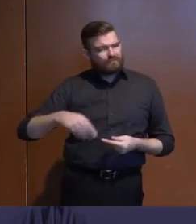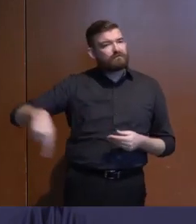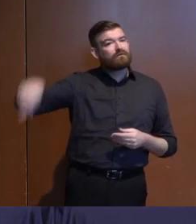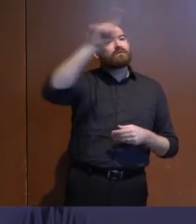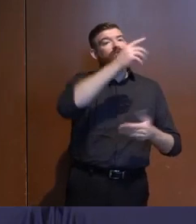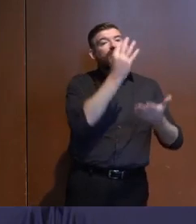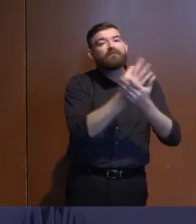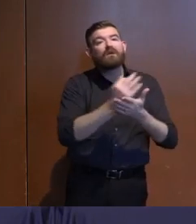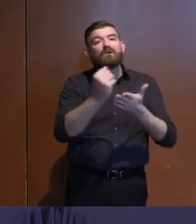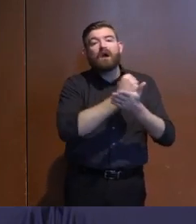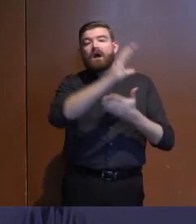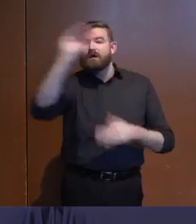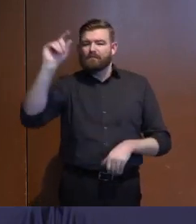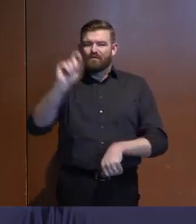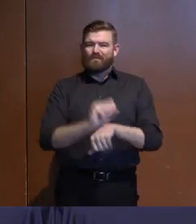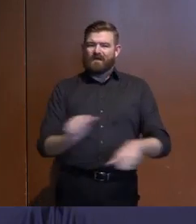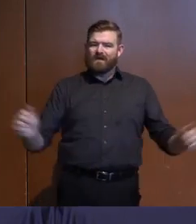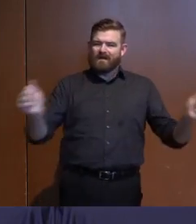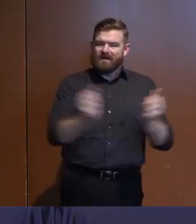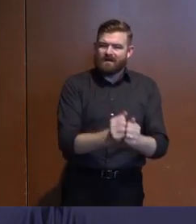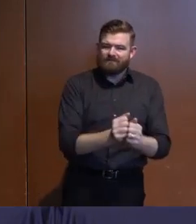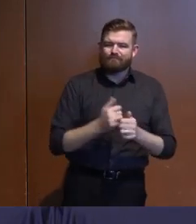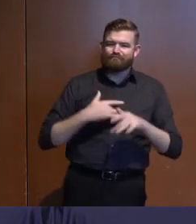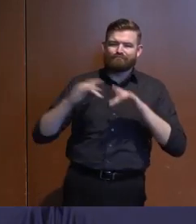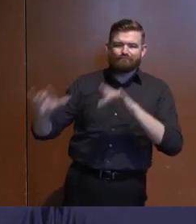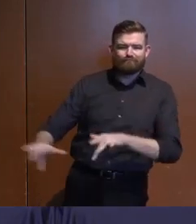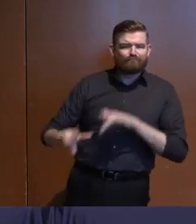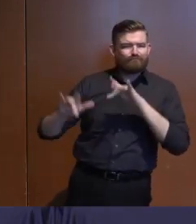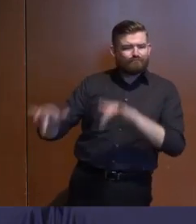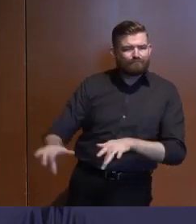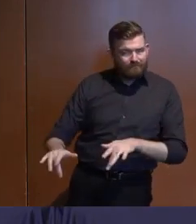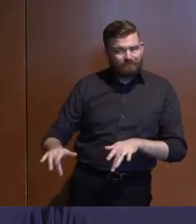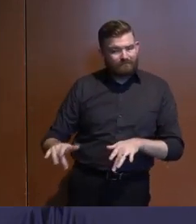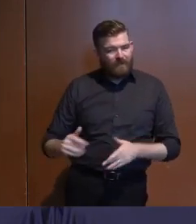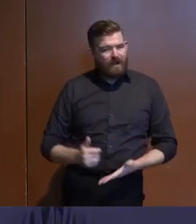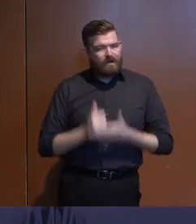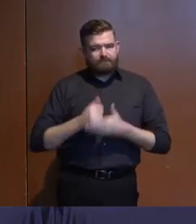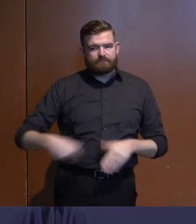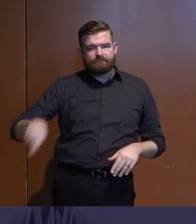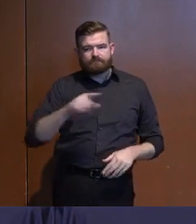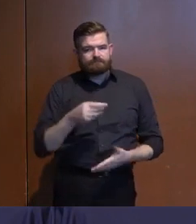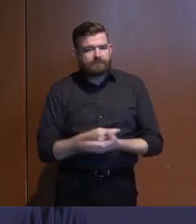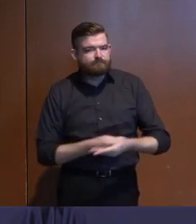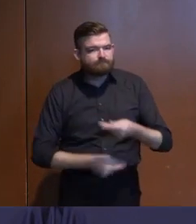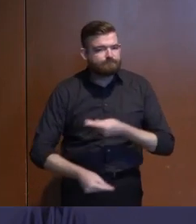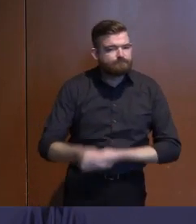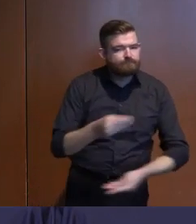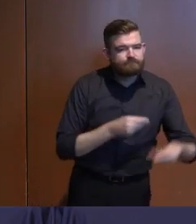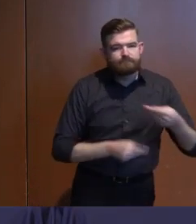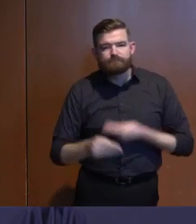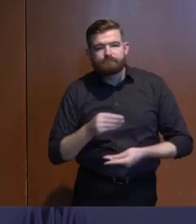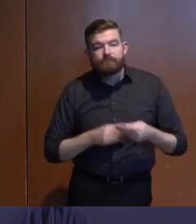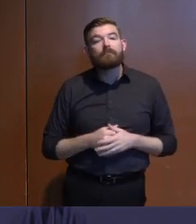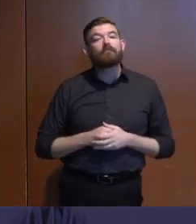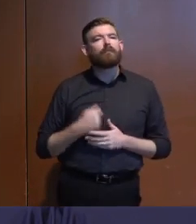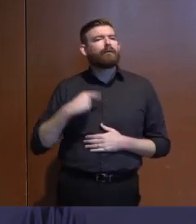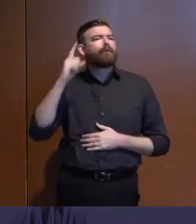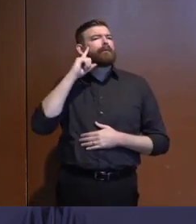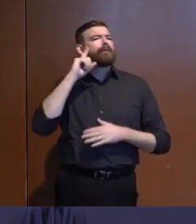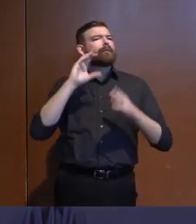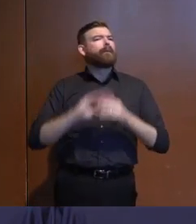it, but come out of it together. As for renters, we have begun hearing stories of landlords who are attempting to